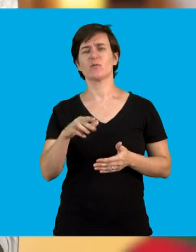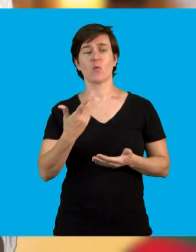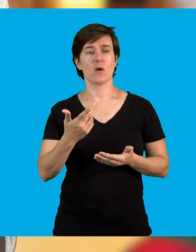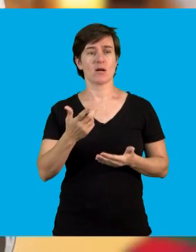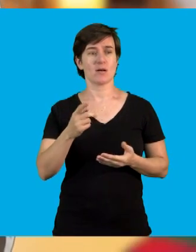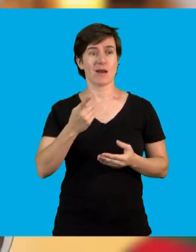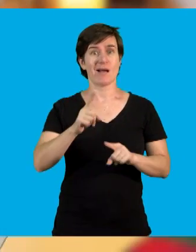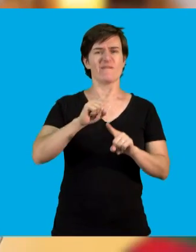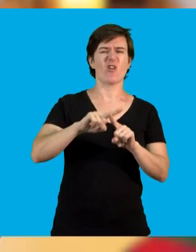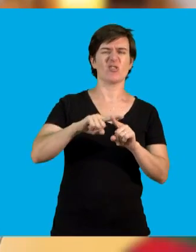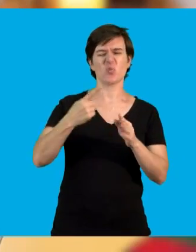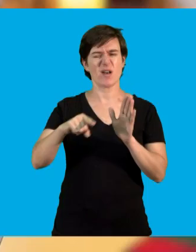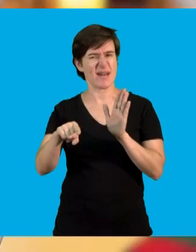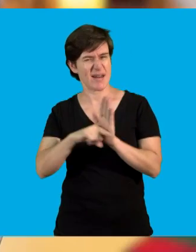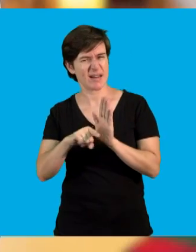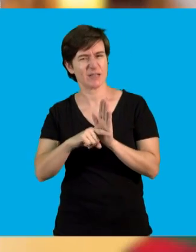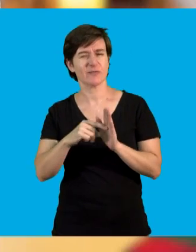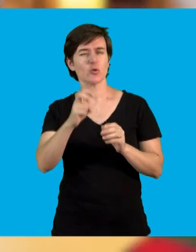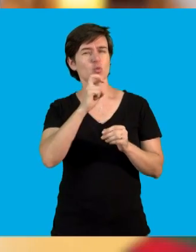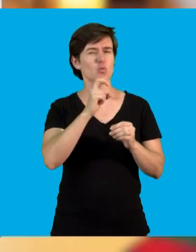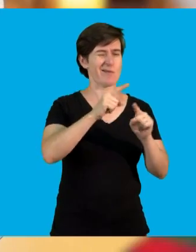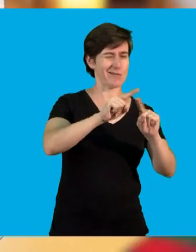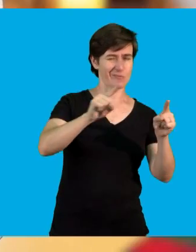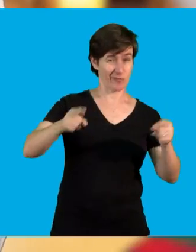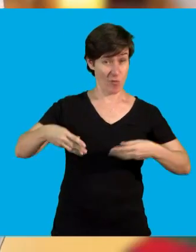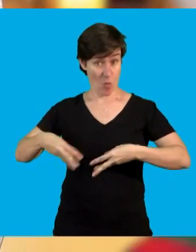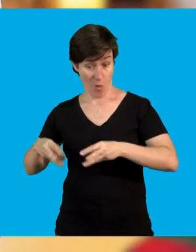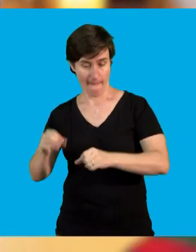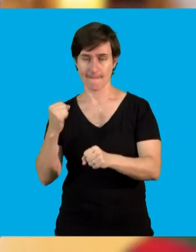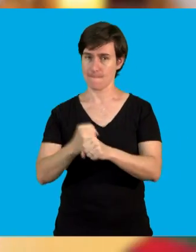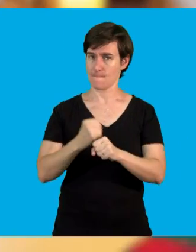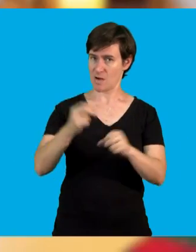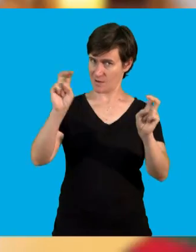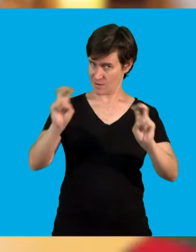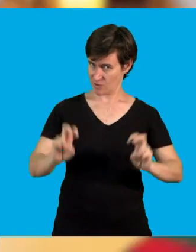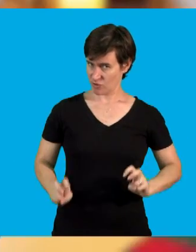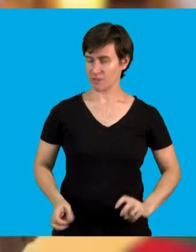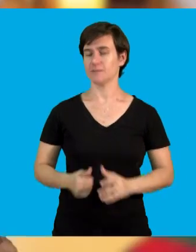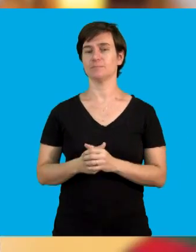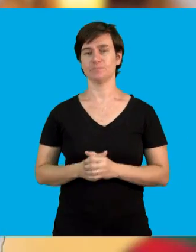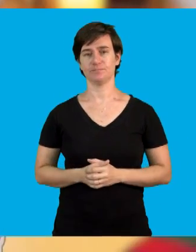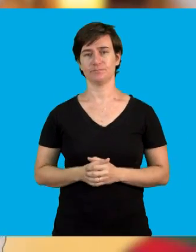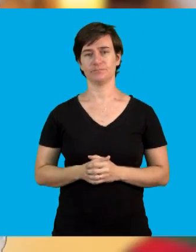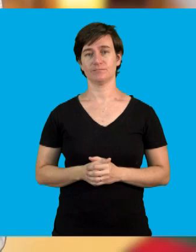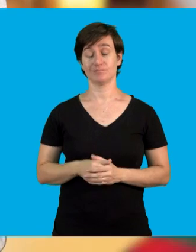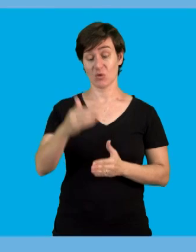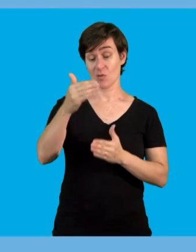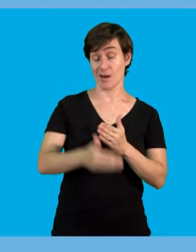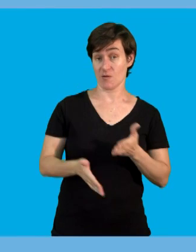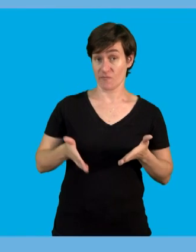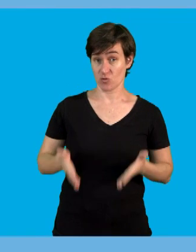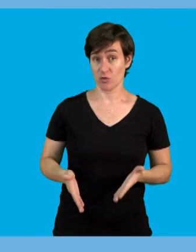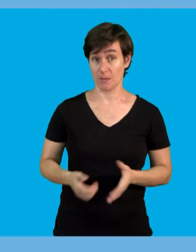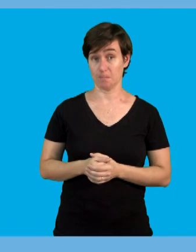the advantages and the disadvantages of using those particular ways to generate electricity. So, by the end of